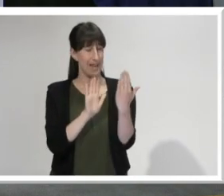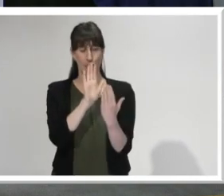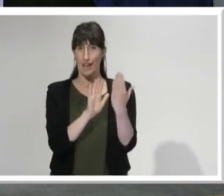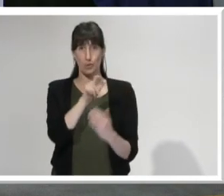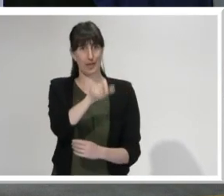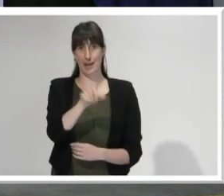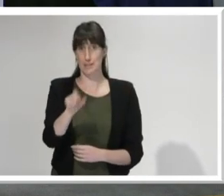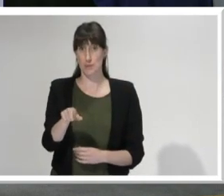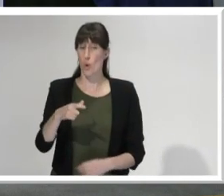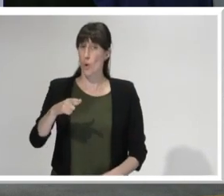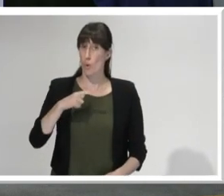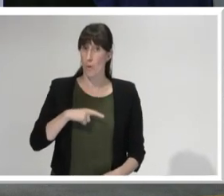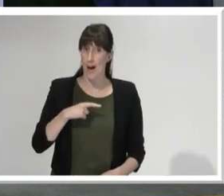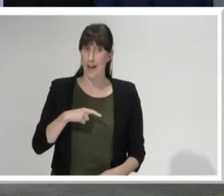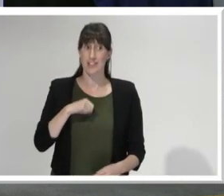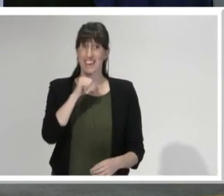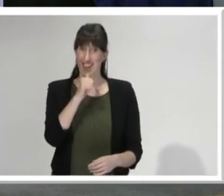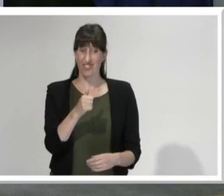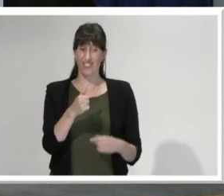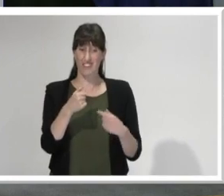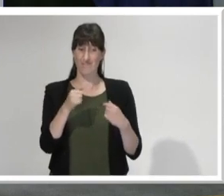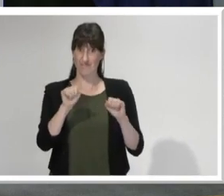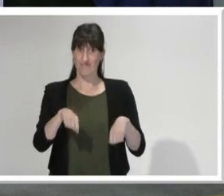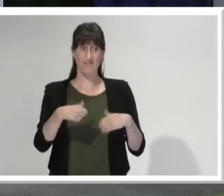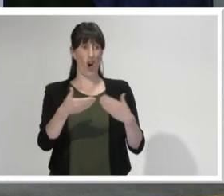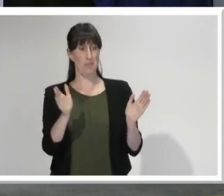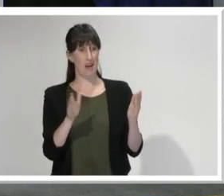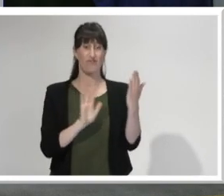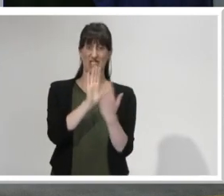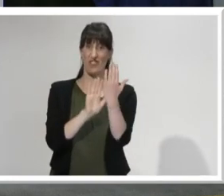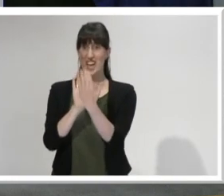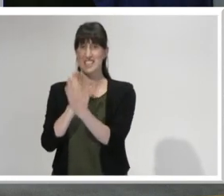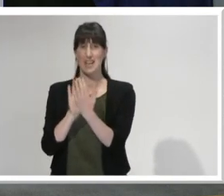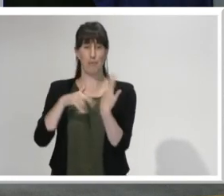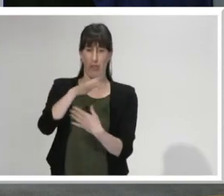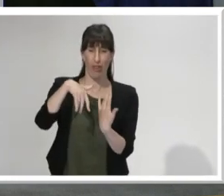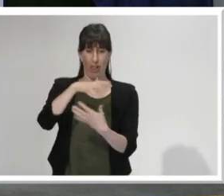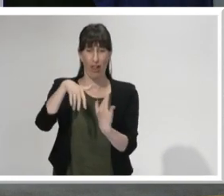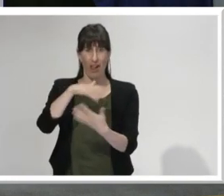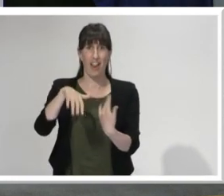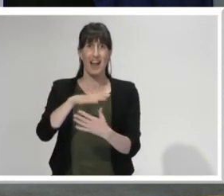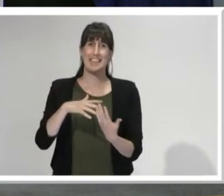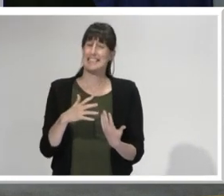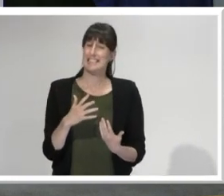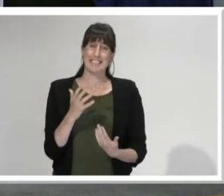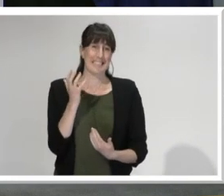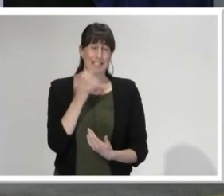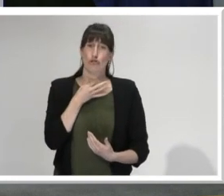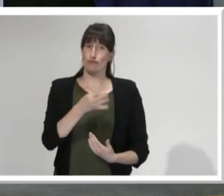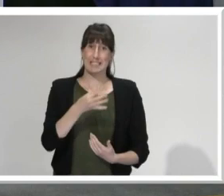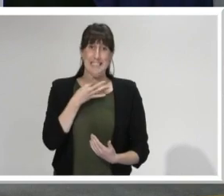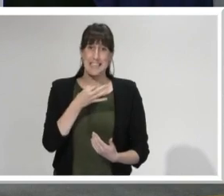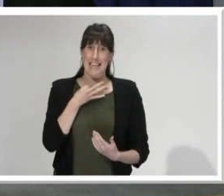that opens up a large scale of interactions with a large number of people across New Zealand. That could lead to exponential growth